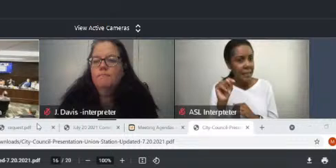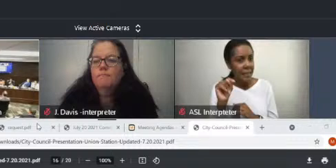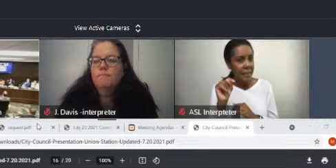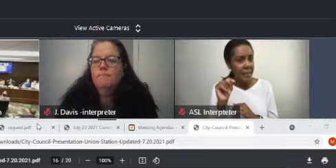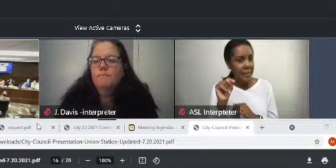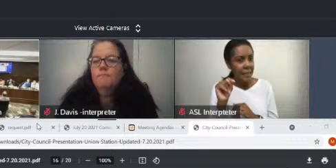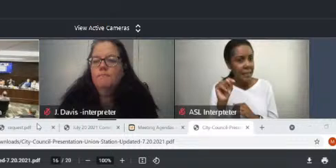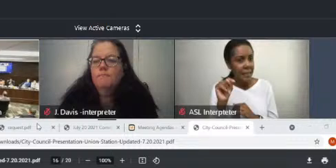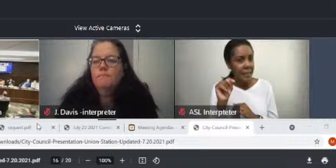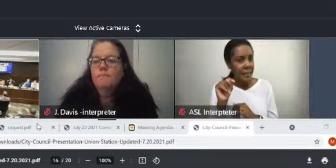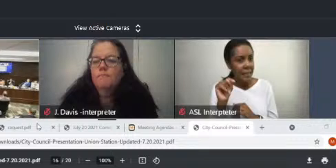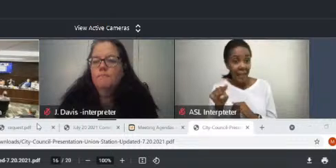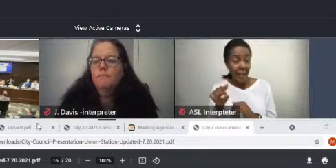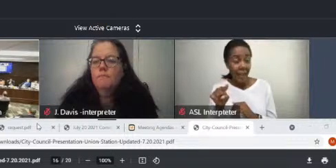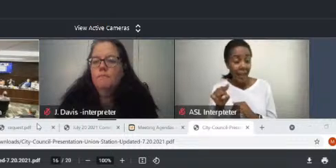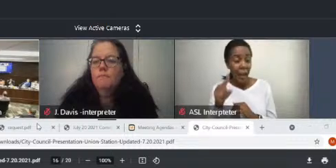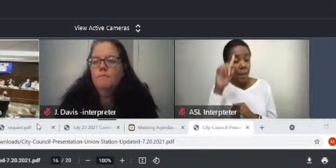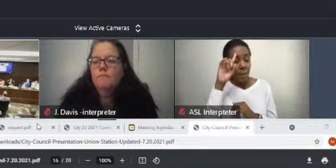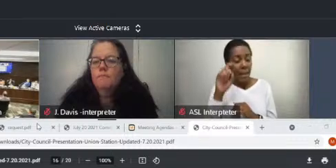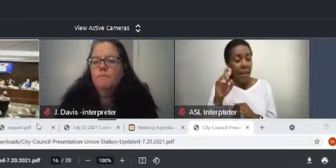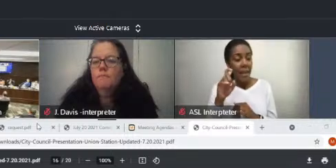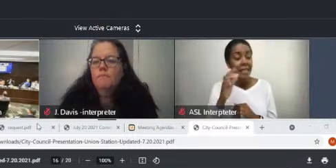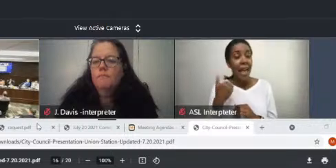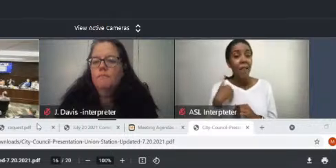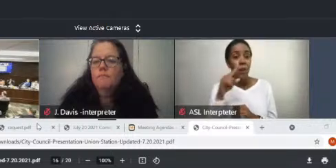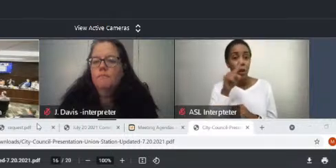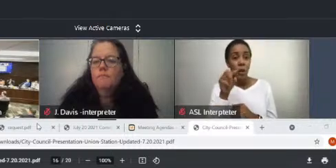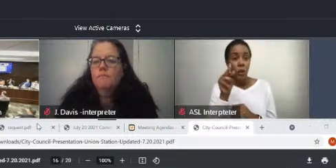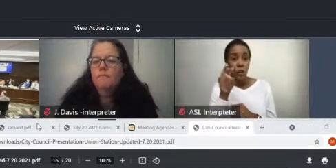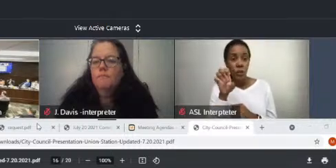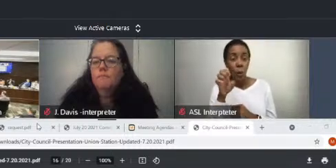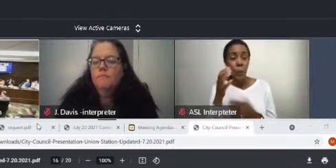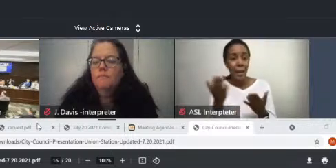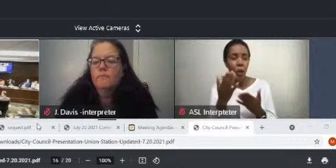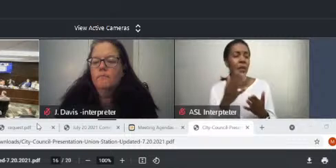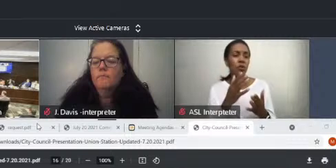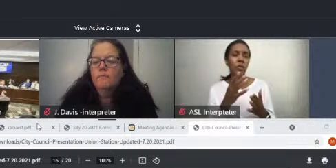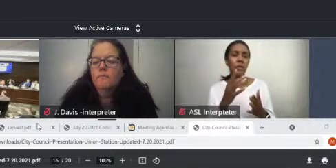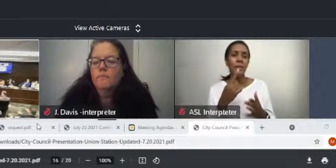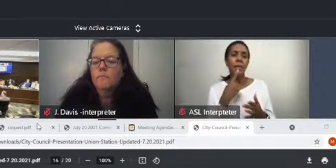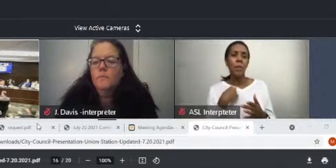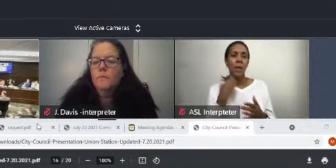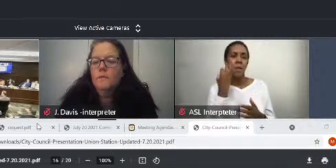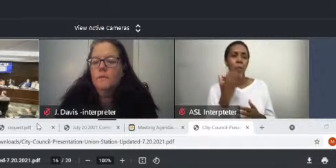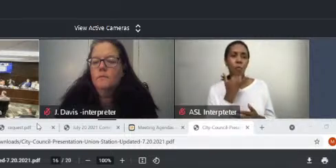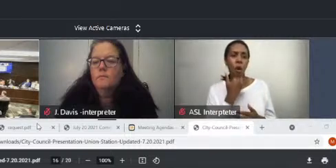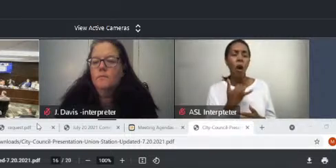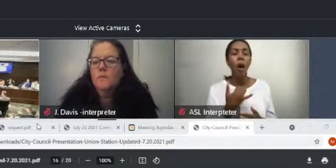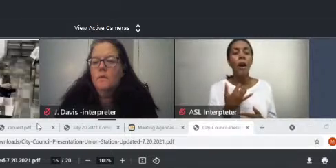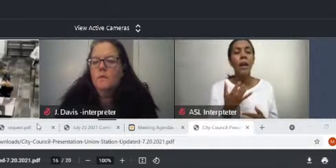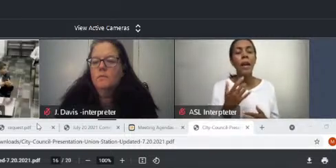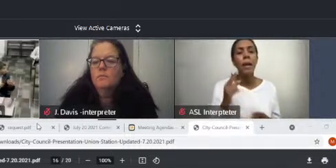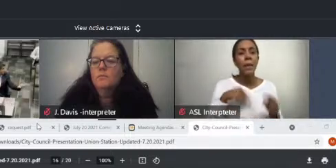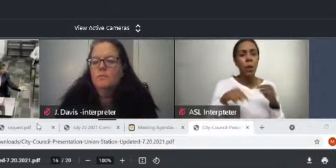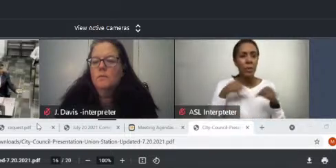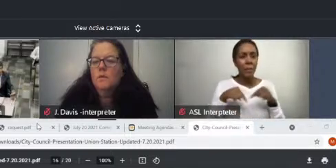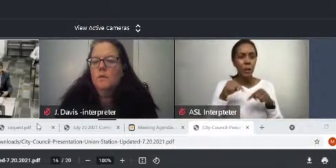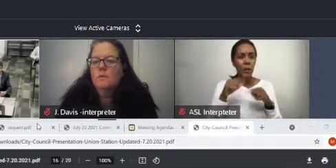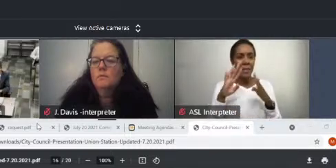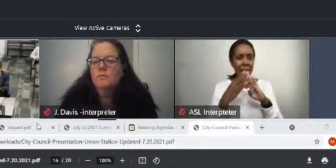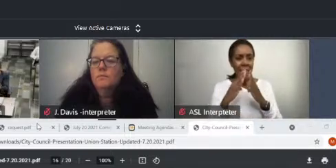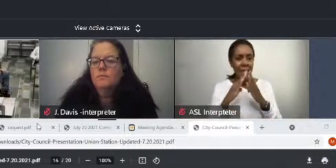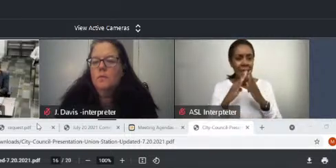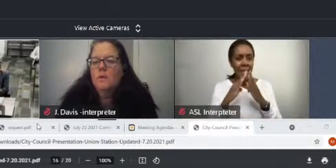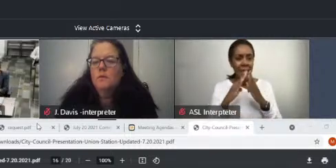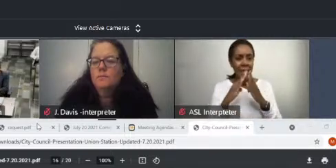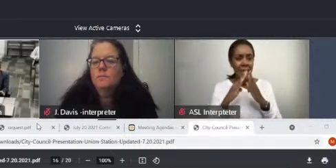TDZ, because there's a zone here in Director, correct me if I'm wrong, I think all this goes back to the city or goes back to help pay those bonds.